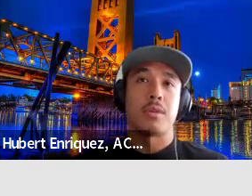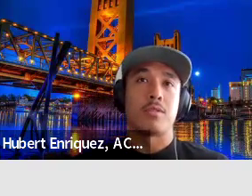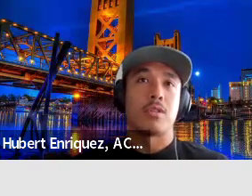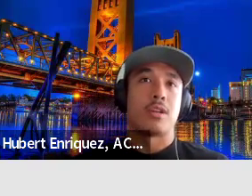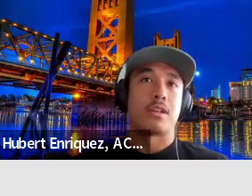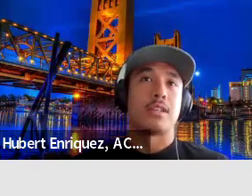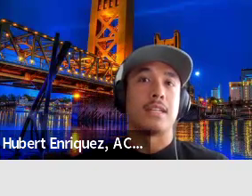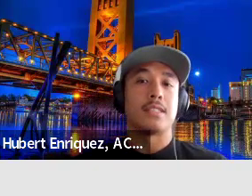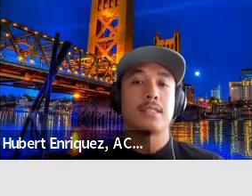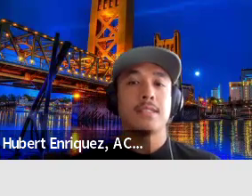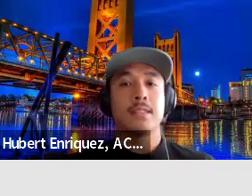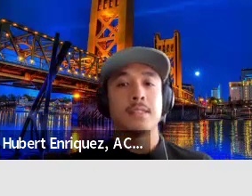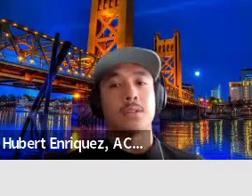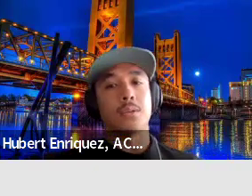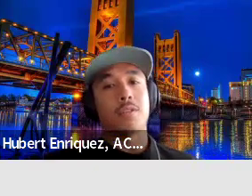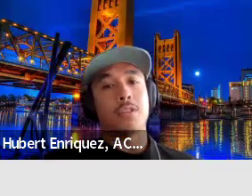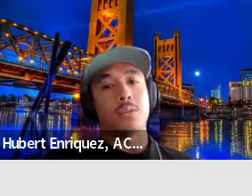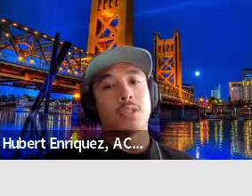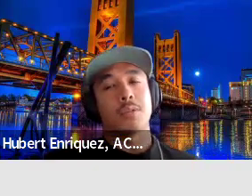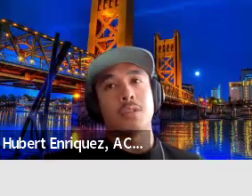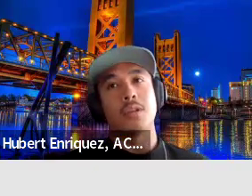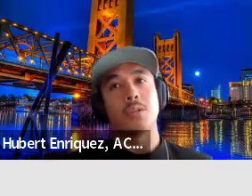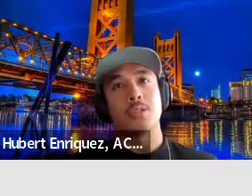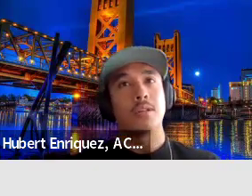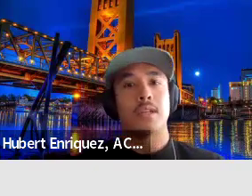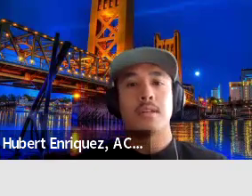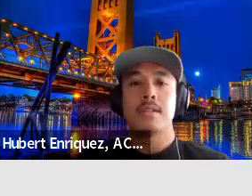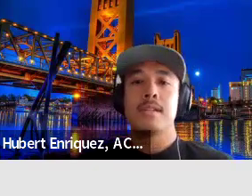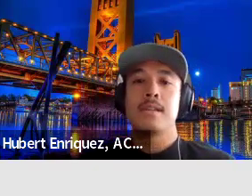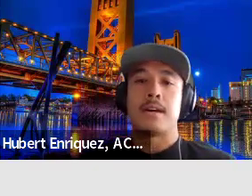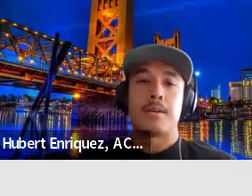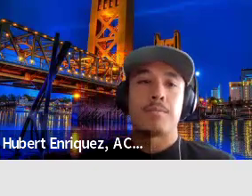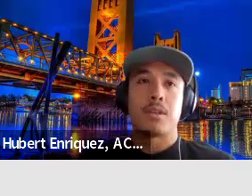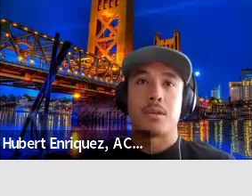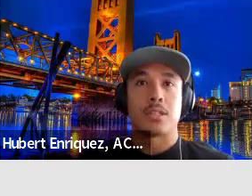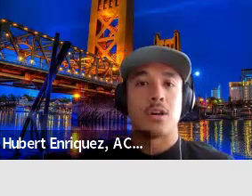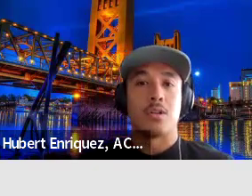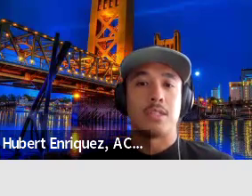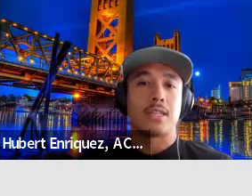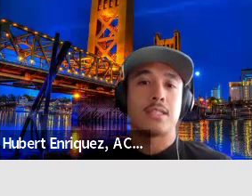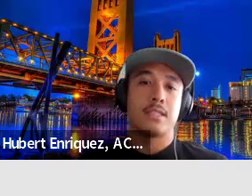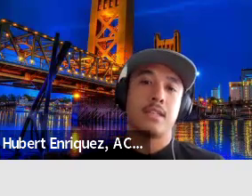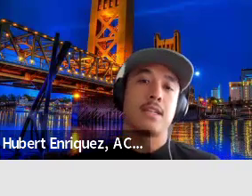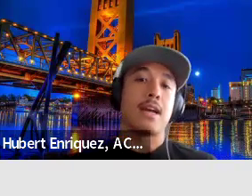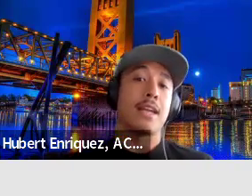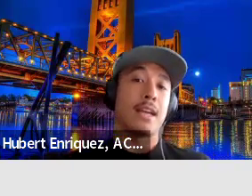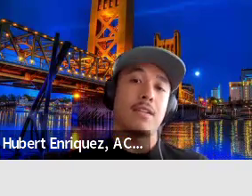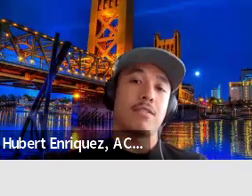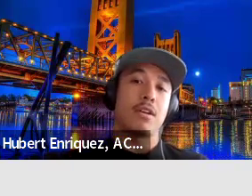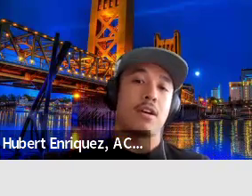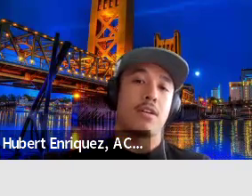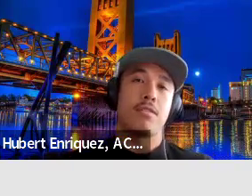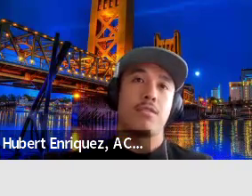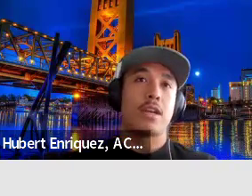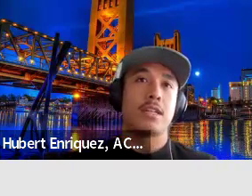super overwhelming for a lot of our clients. So if you or someone is struggling, you could always call or text